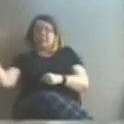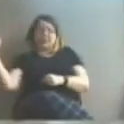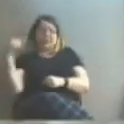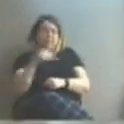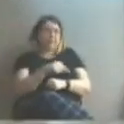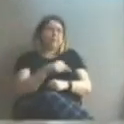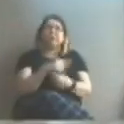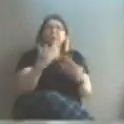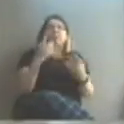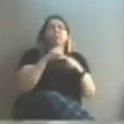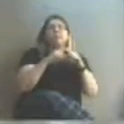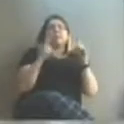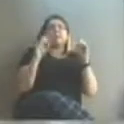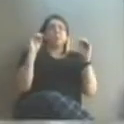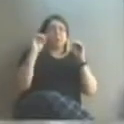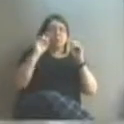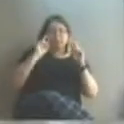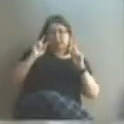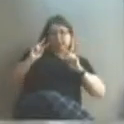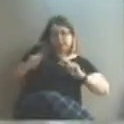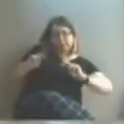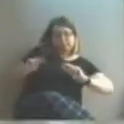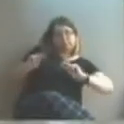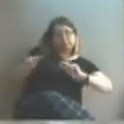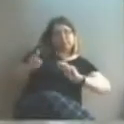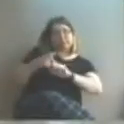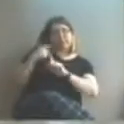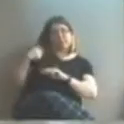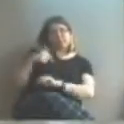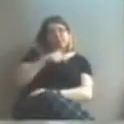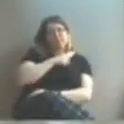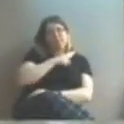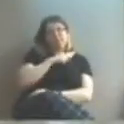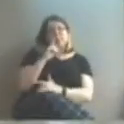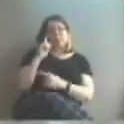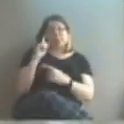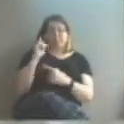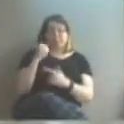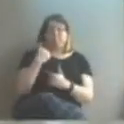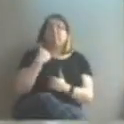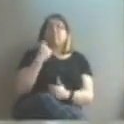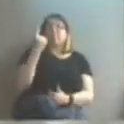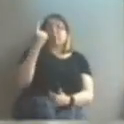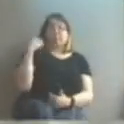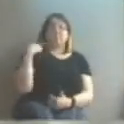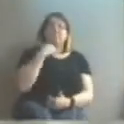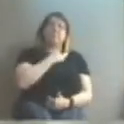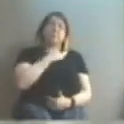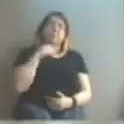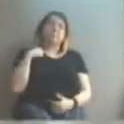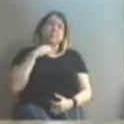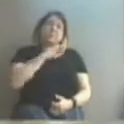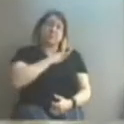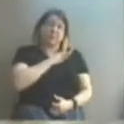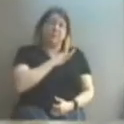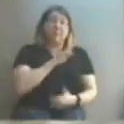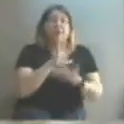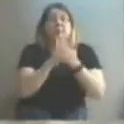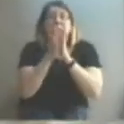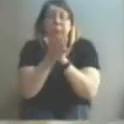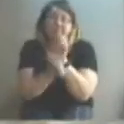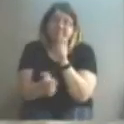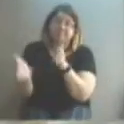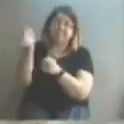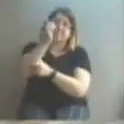But there wasn't a whole lot of oversight by us. So what we did was we aligned where we had one member of our staff be the foreman for